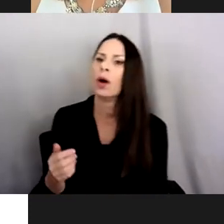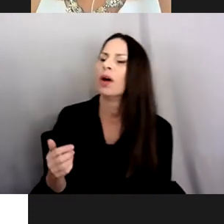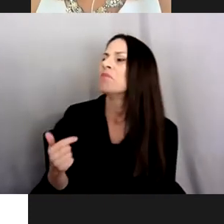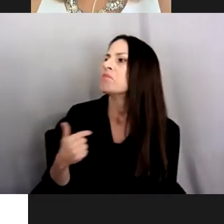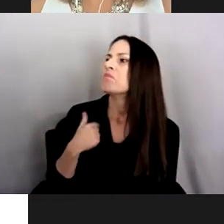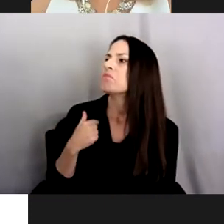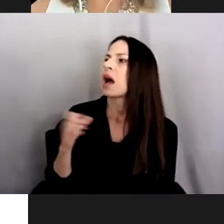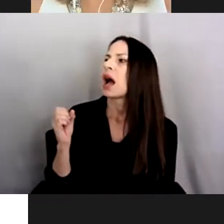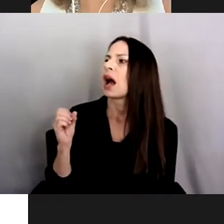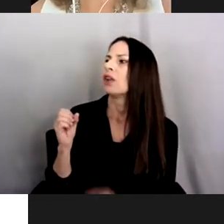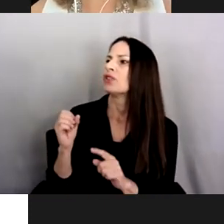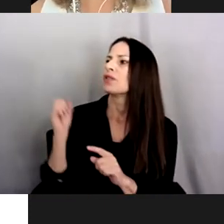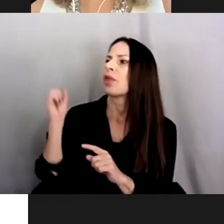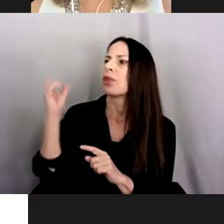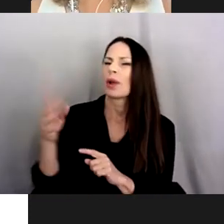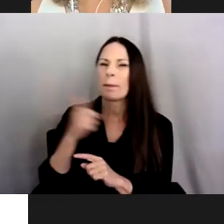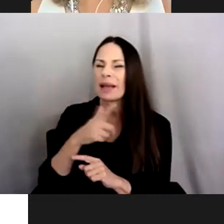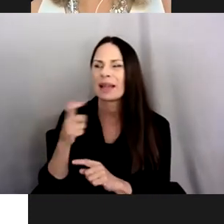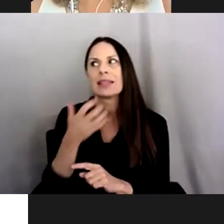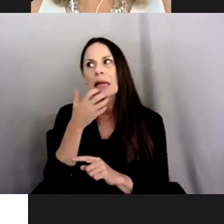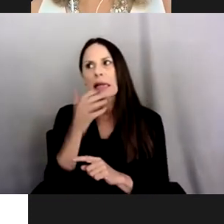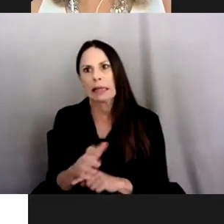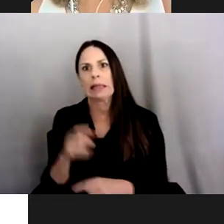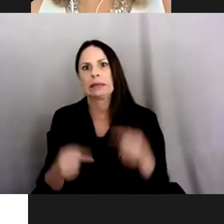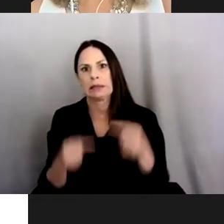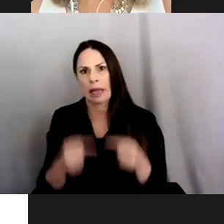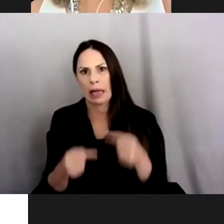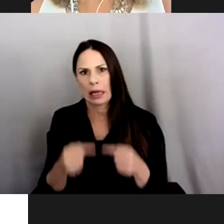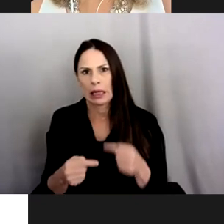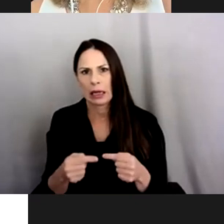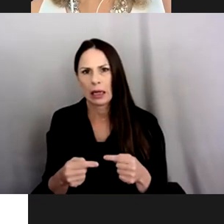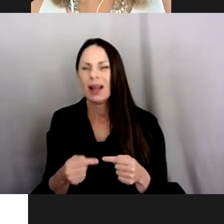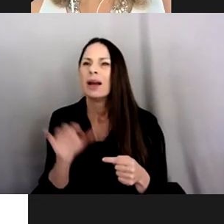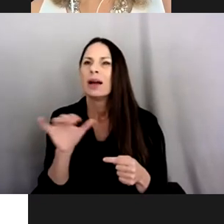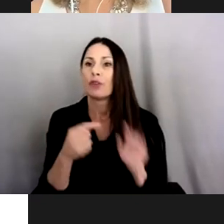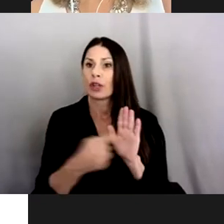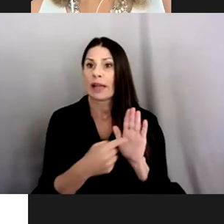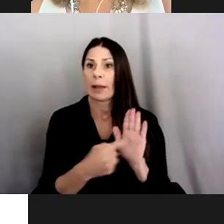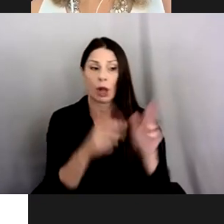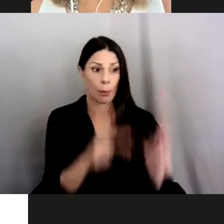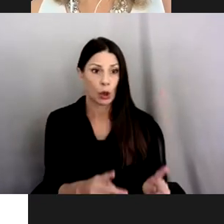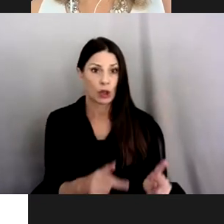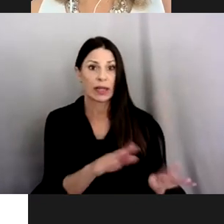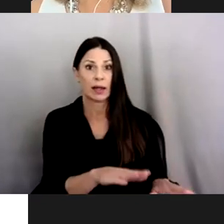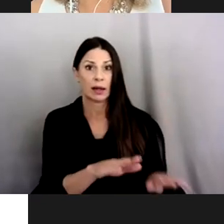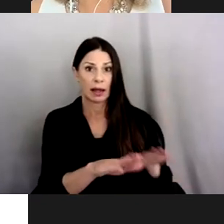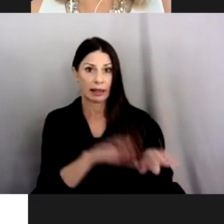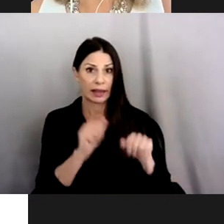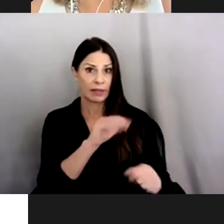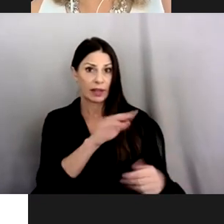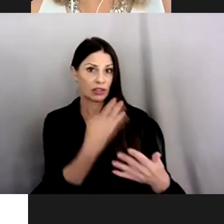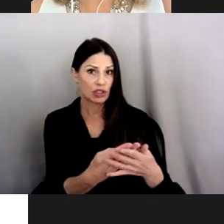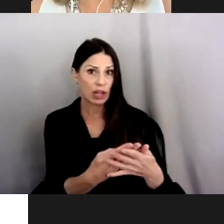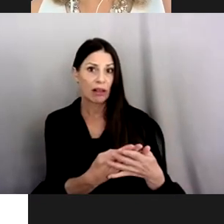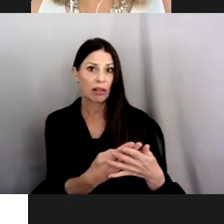there to you. This became such a heated debate with us, with somebody coming out of jail or prison, and a stipulation of their release is to